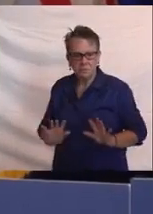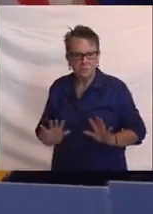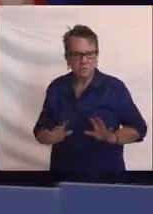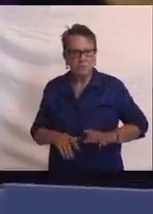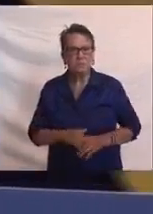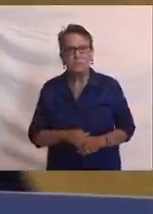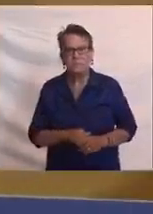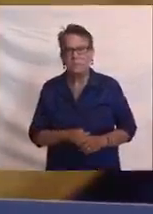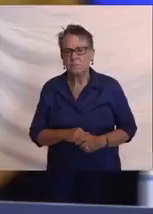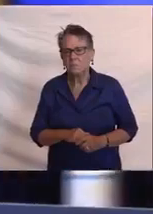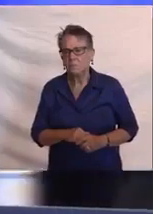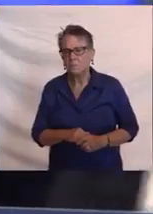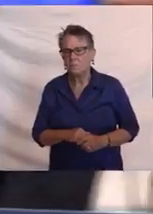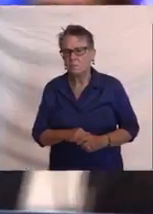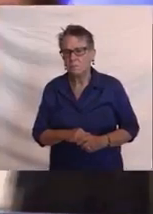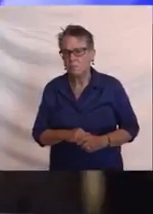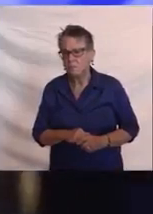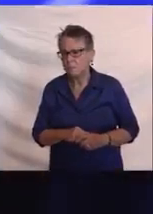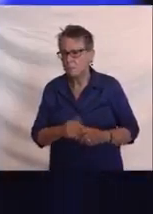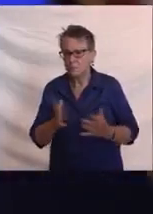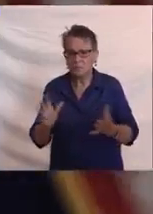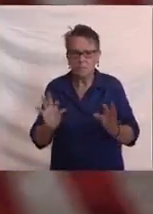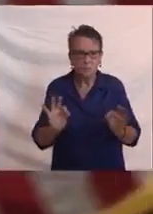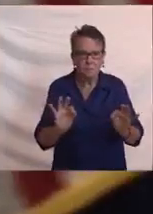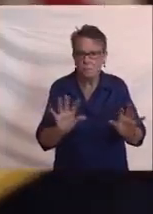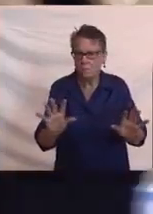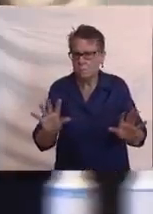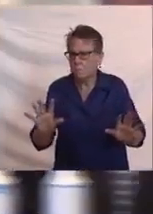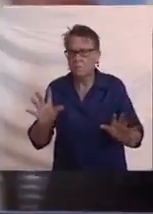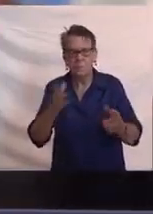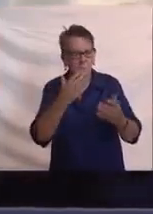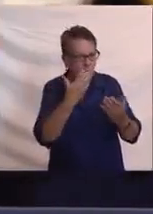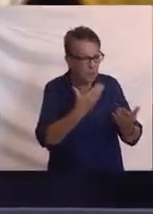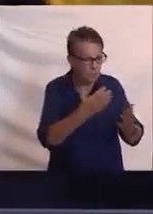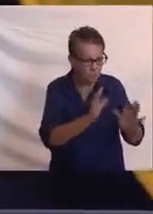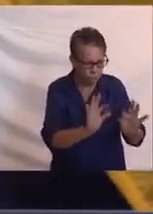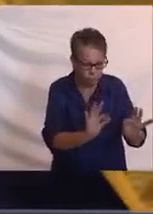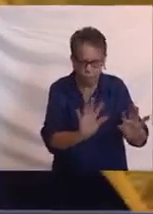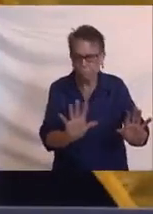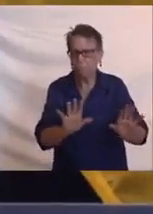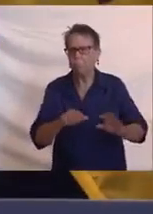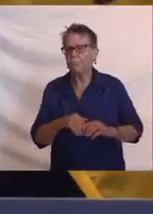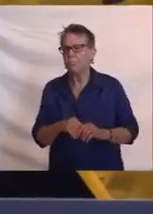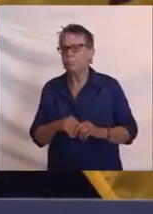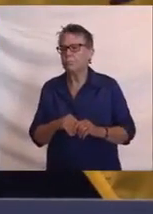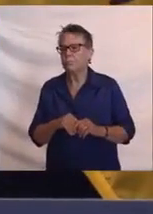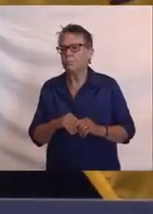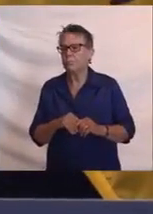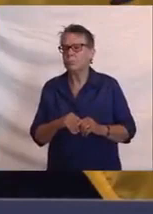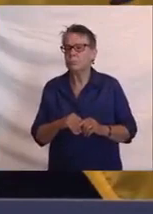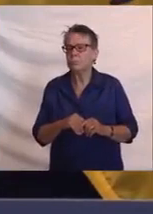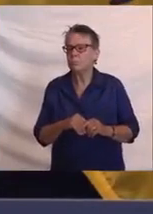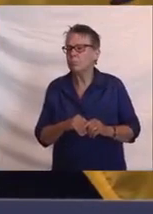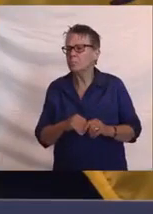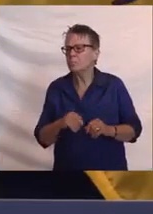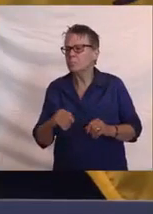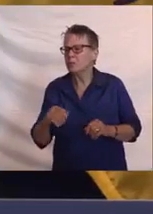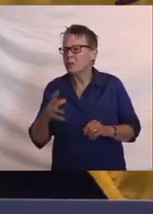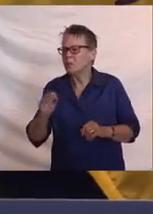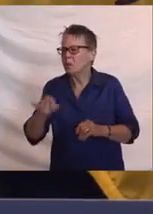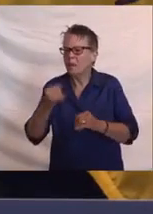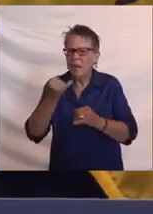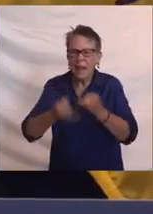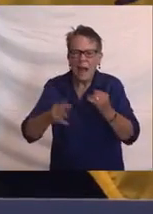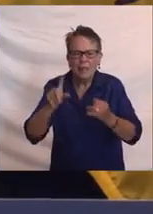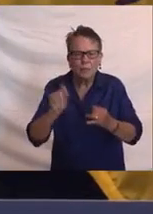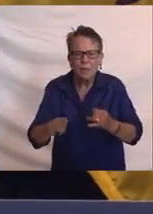Judy, anything you want to add, or are you good? Thank you, Tina. Mentioned this, your last question I think we've addressed, but we're on daily with the